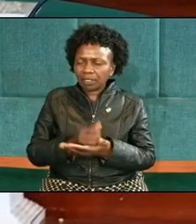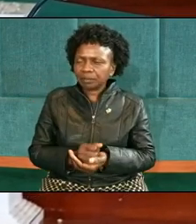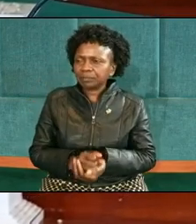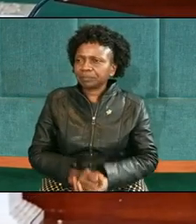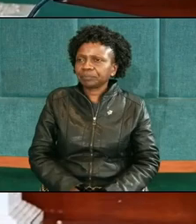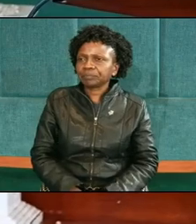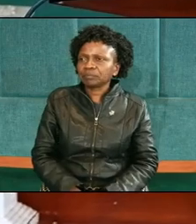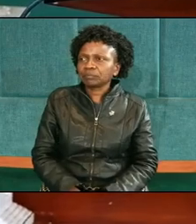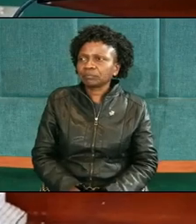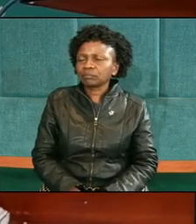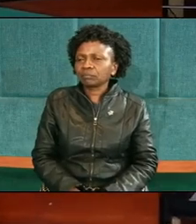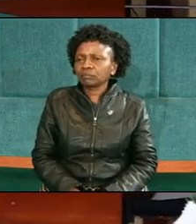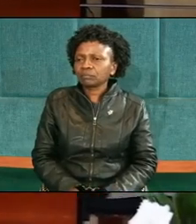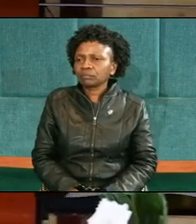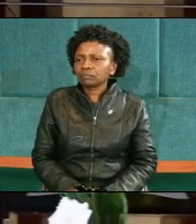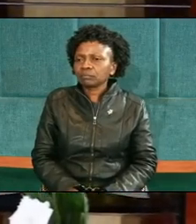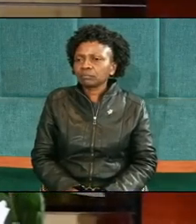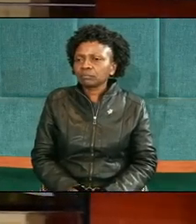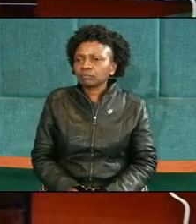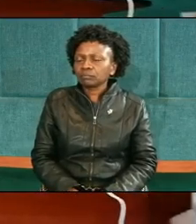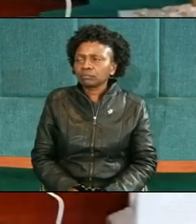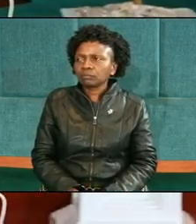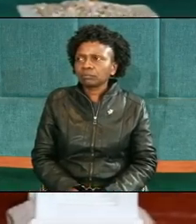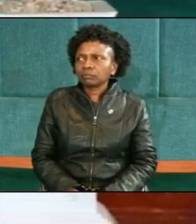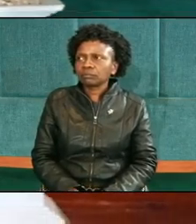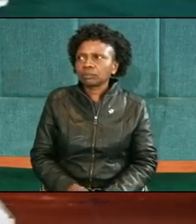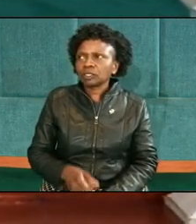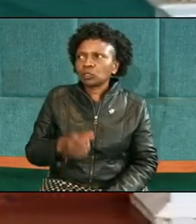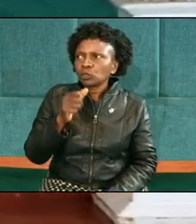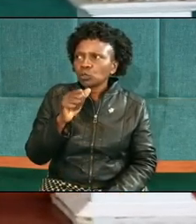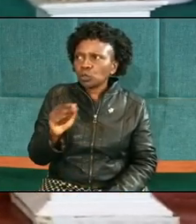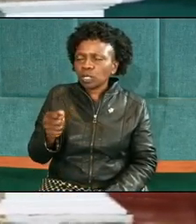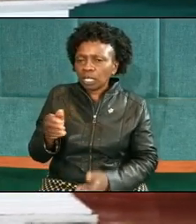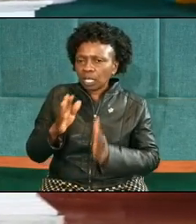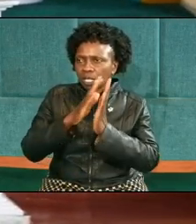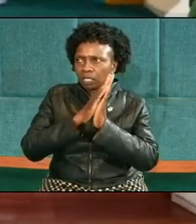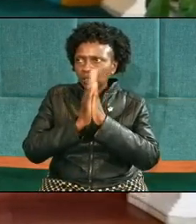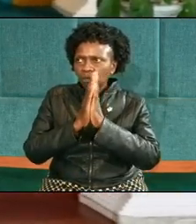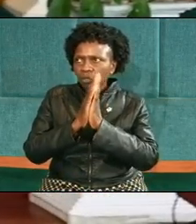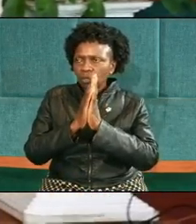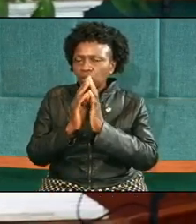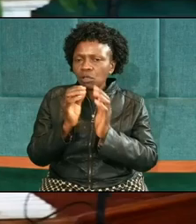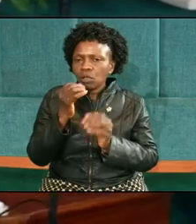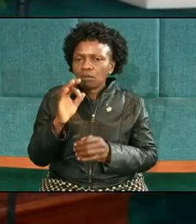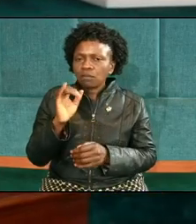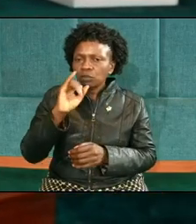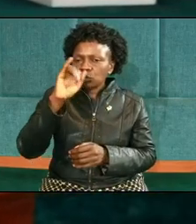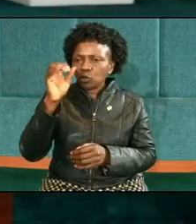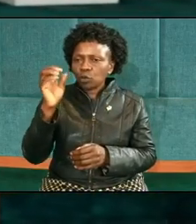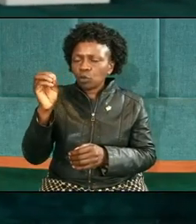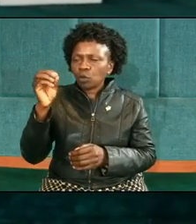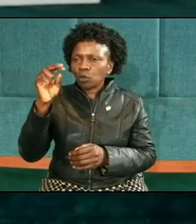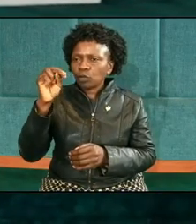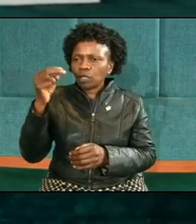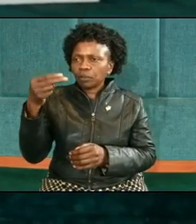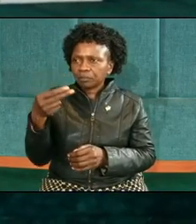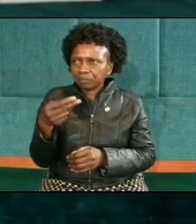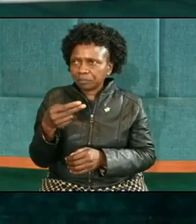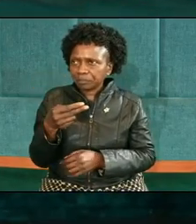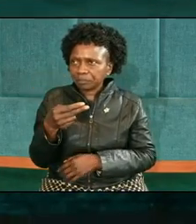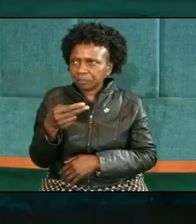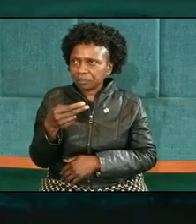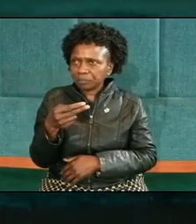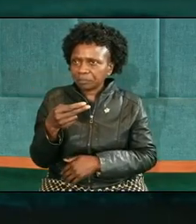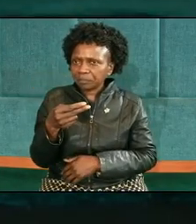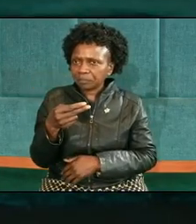amen. So, the story of Jonah, where are the kids? Yes, I have them right